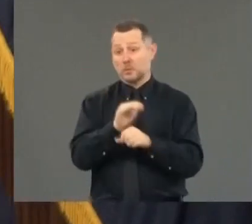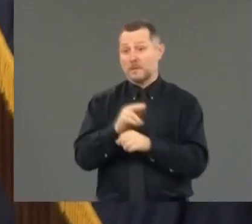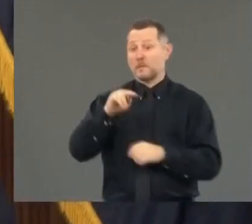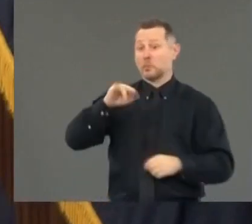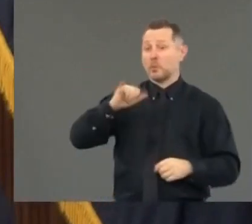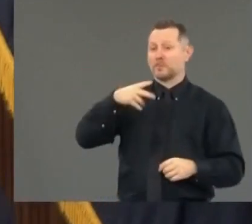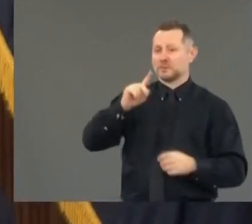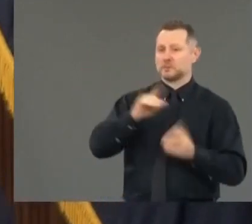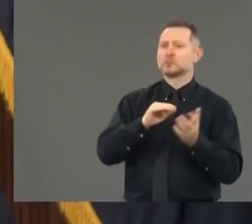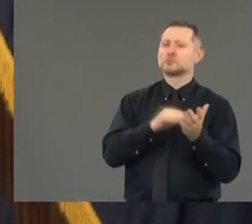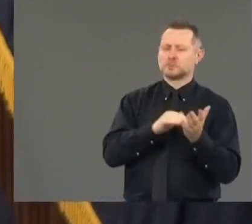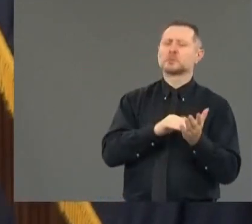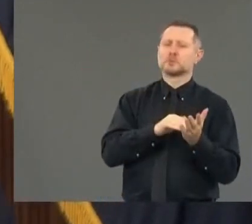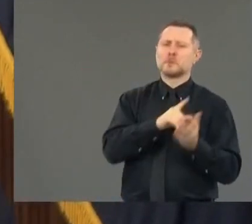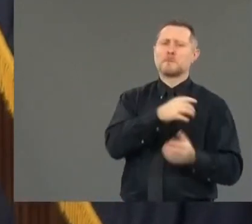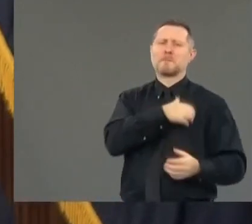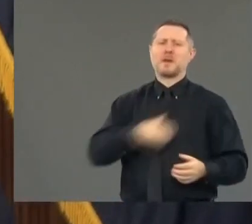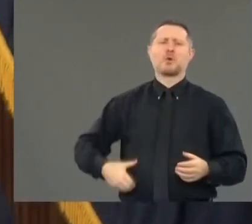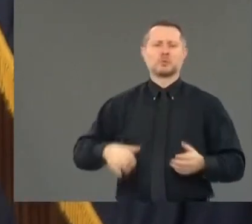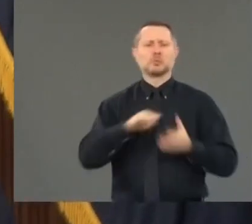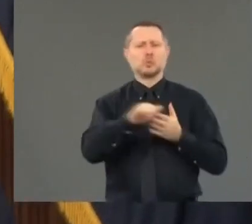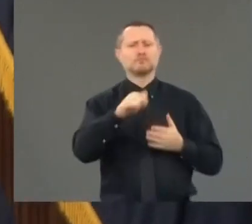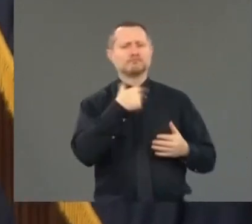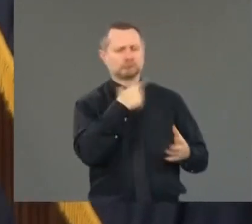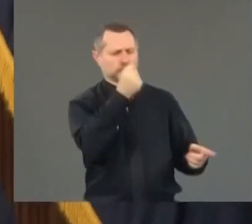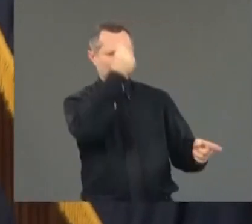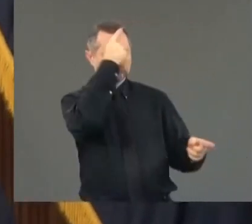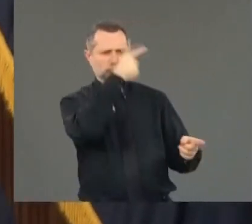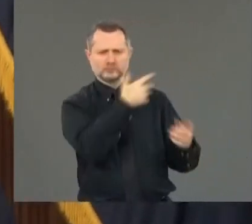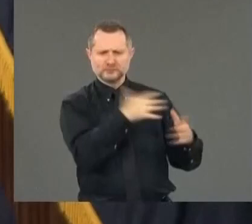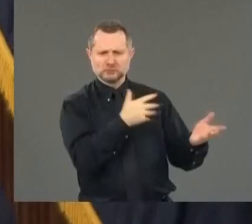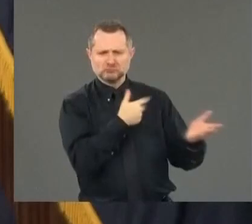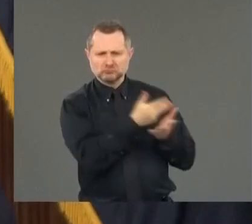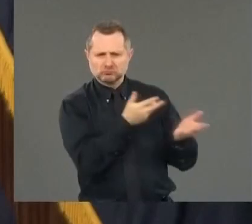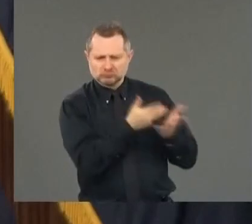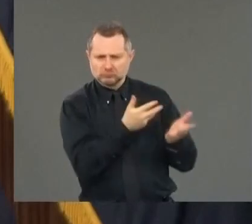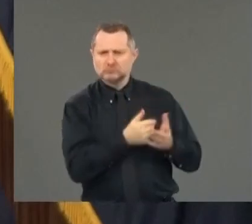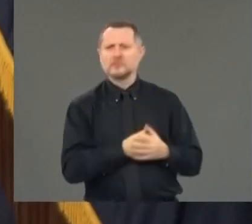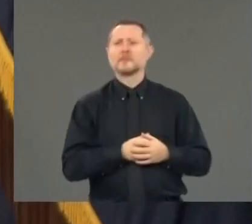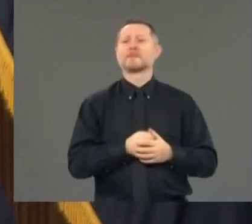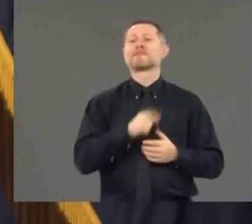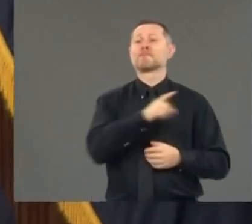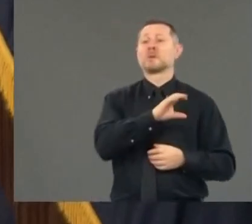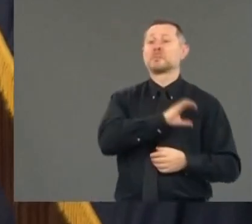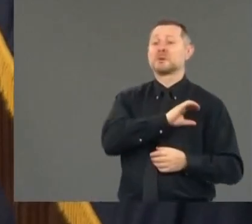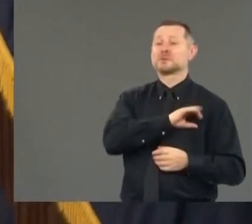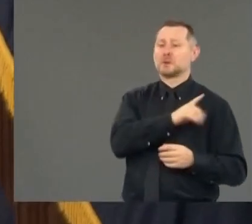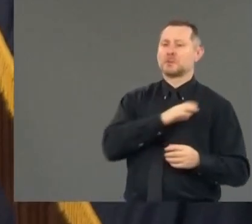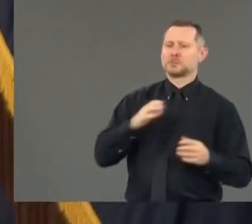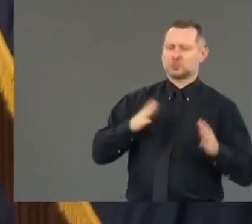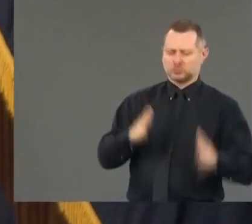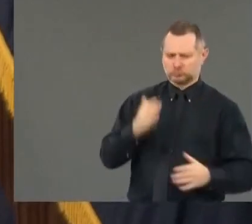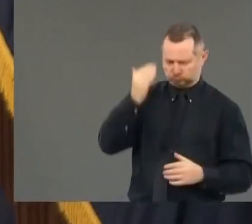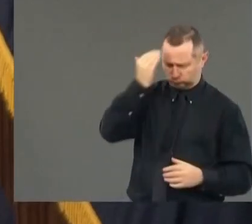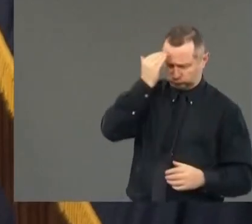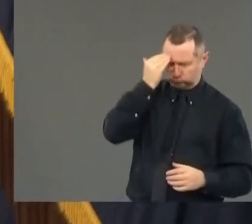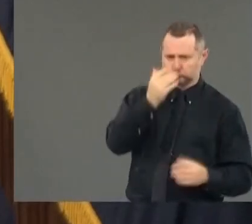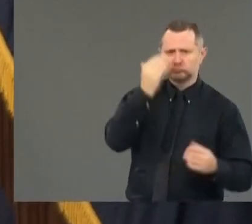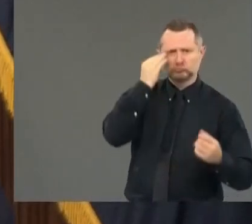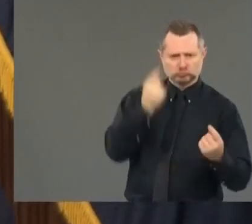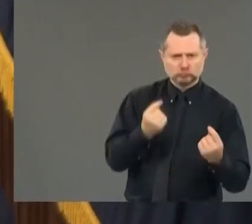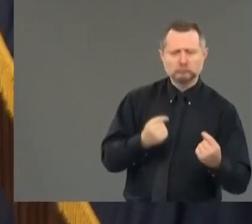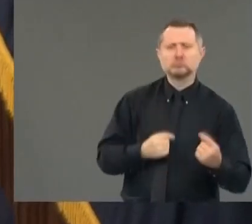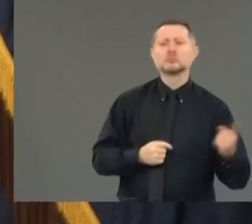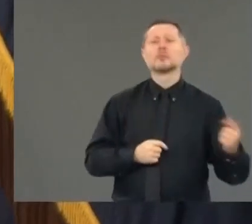with the mayor. He understands the situation. The police commissioner understands the situation. They know